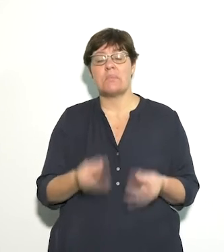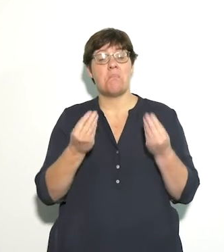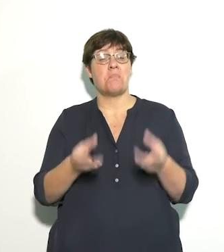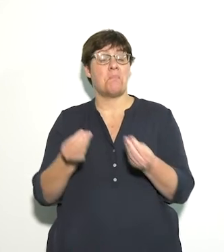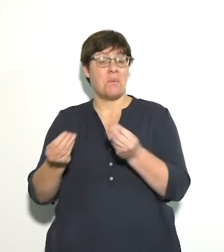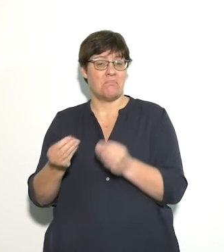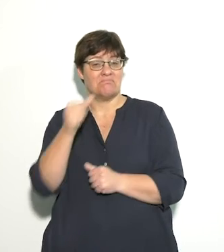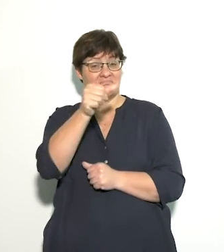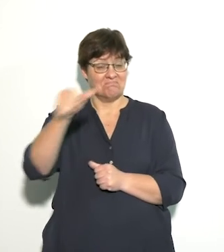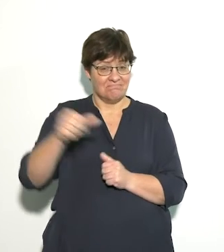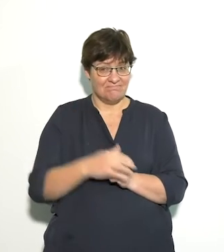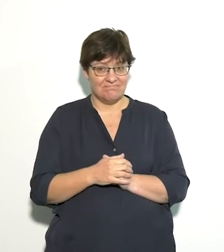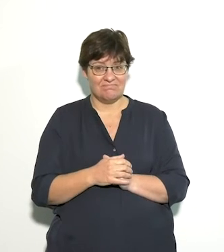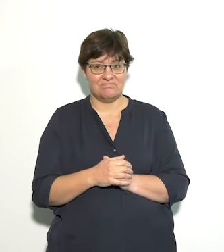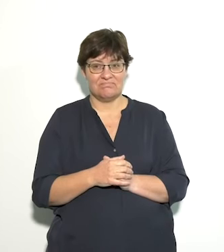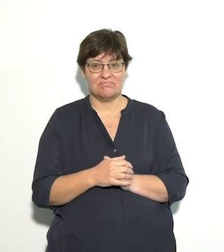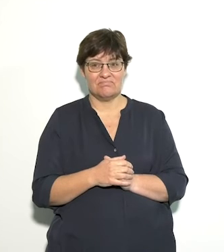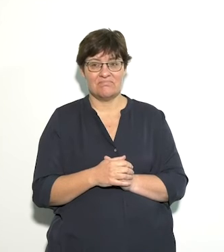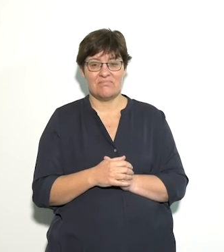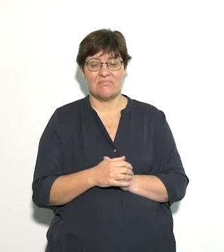those. There we go.